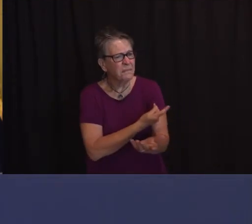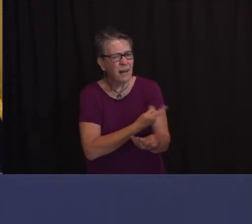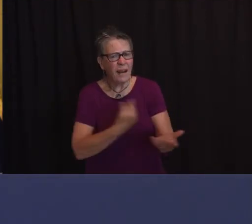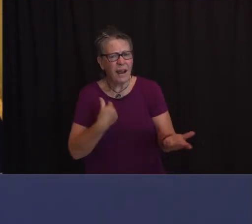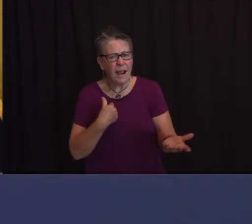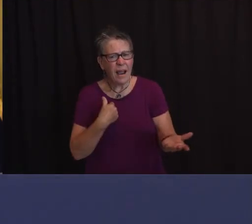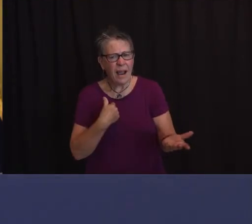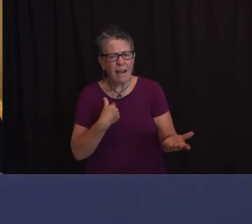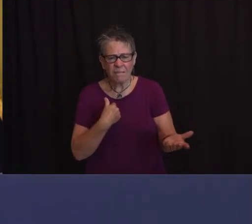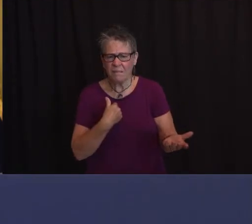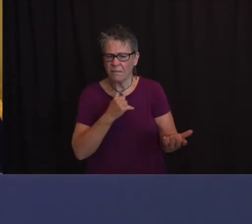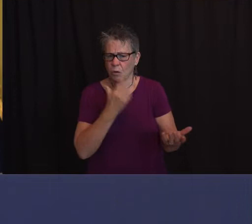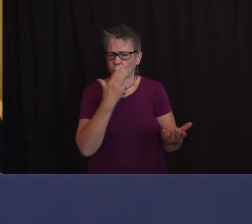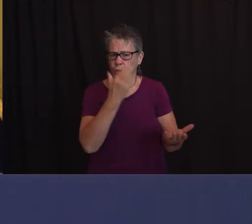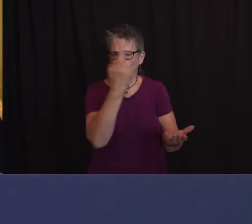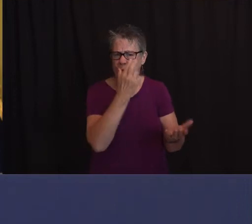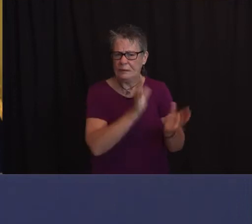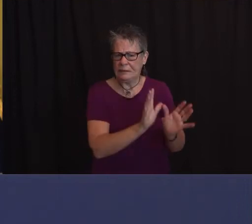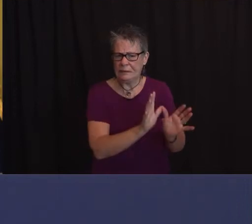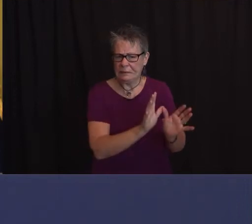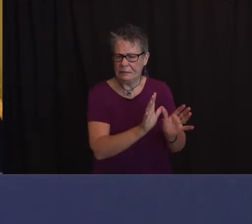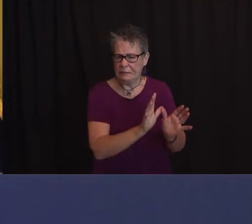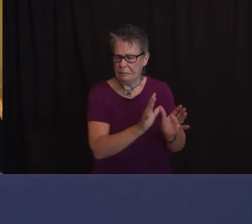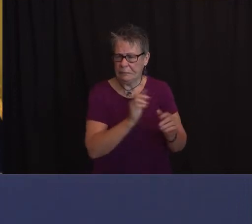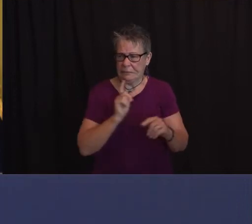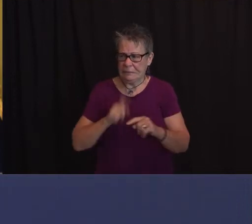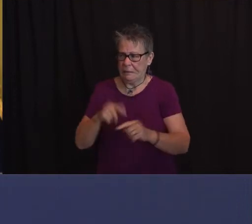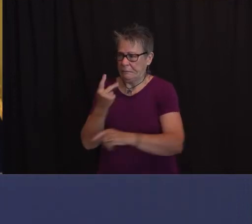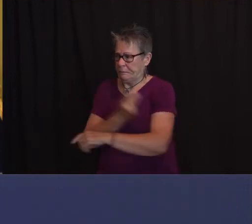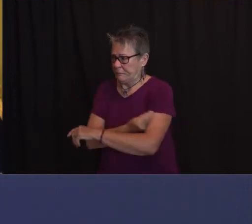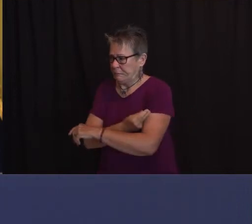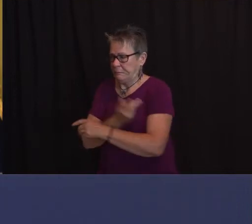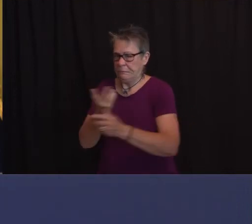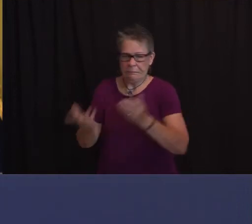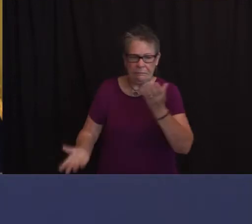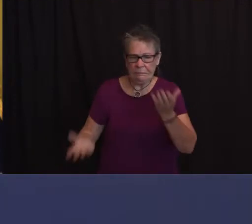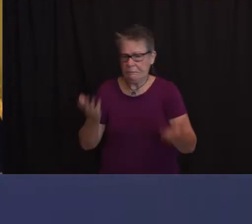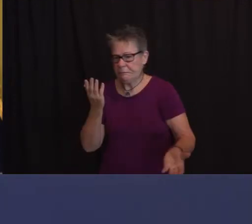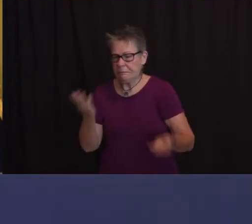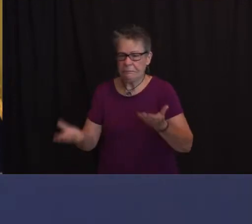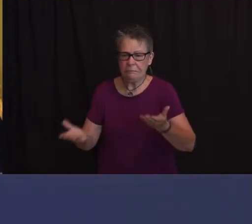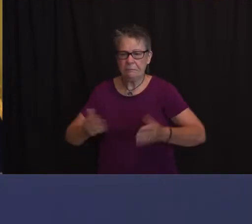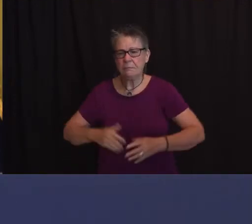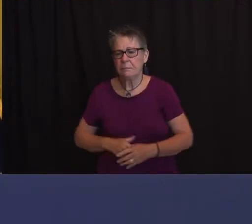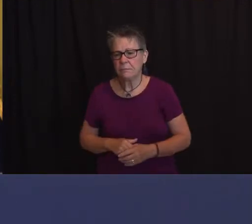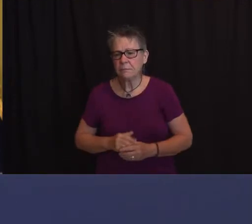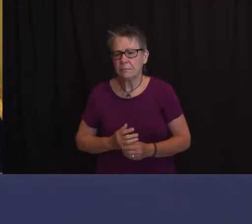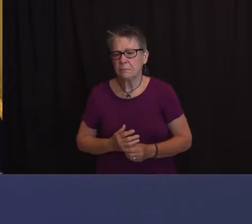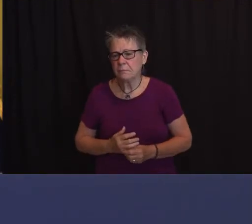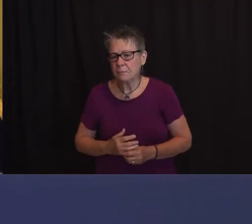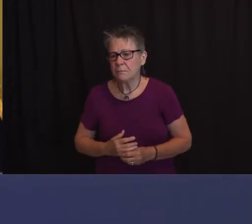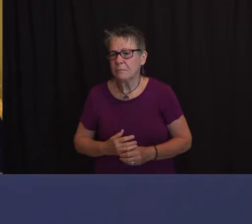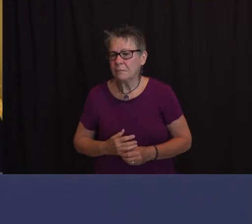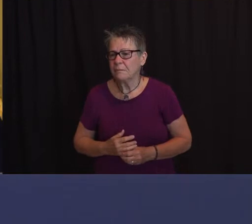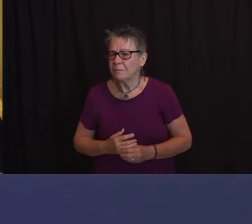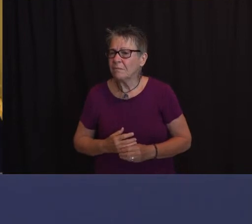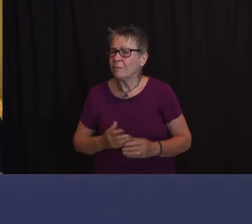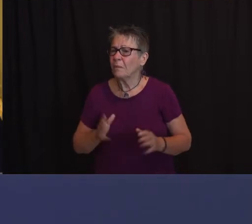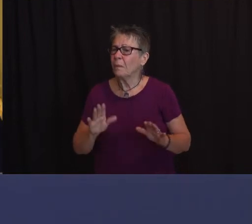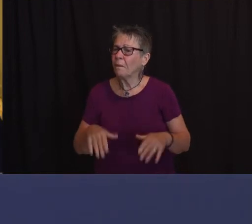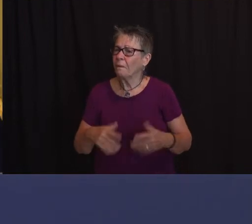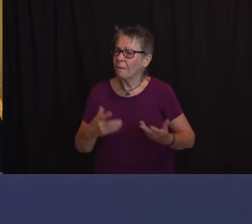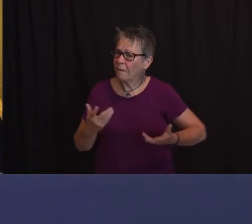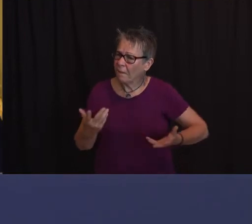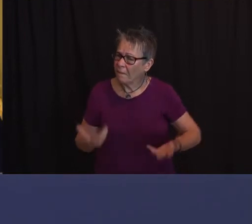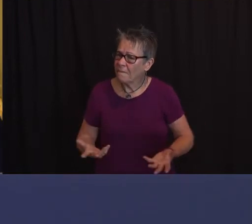this, to me, that's a valid concern. But there's multiples of those